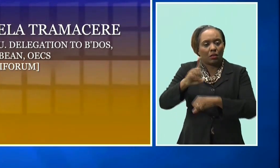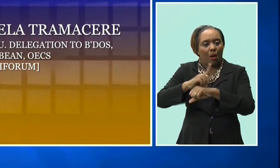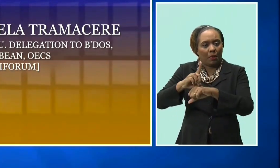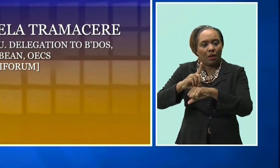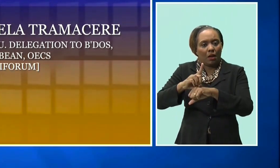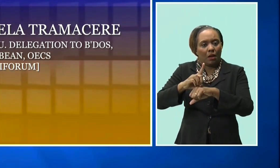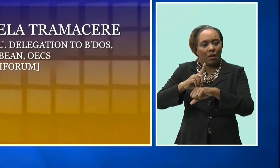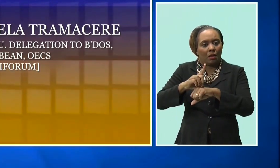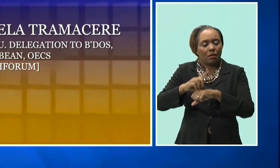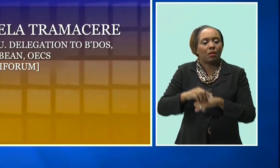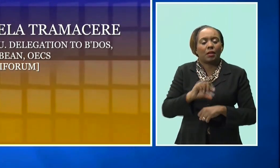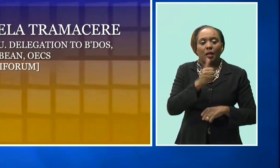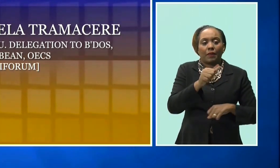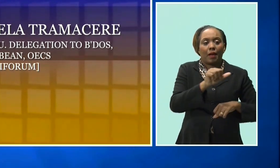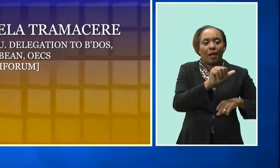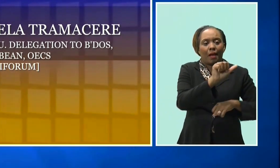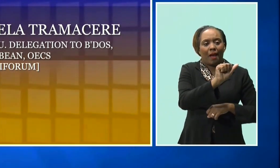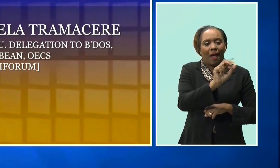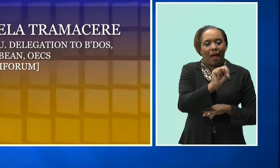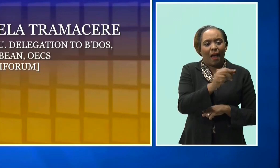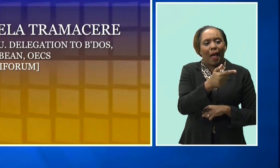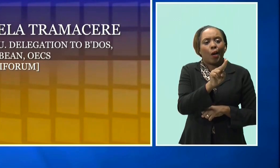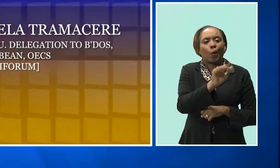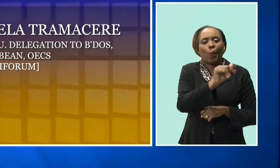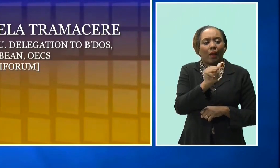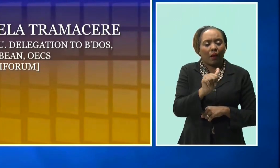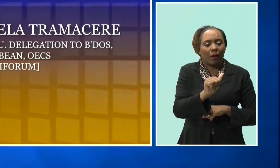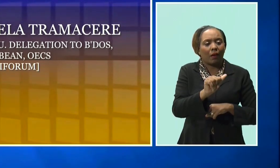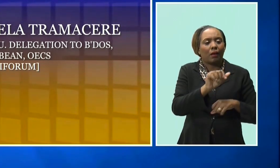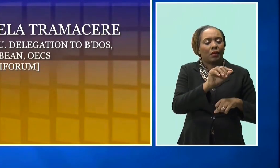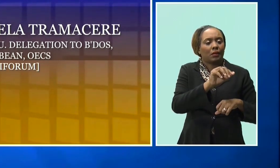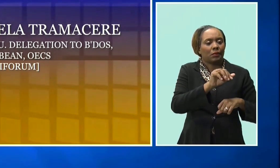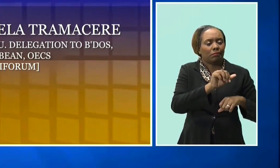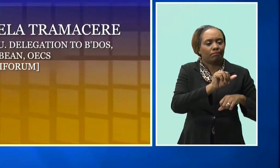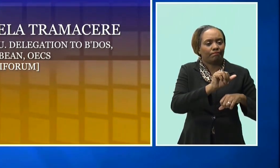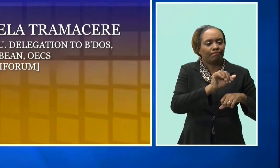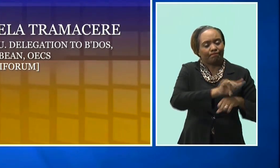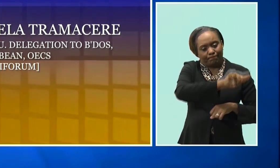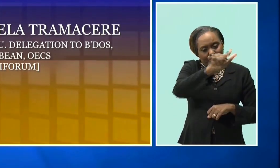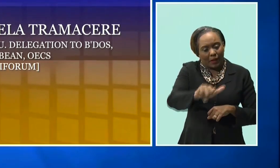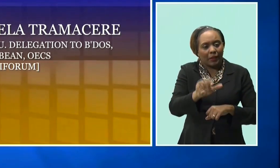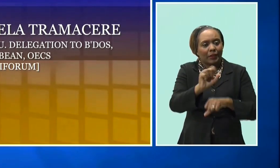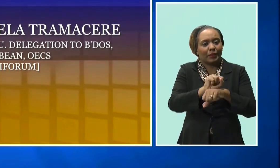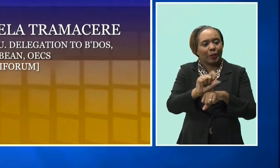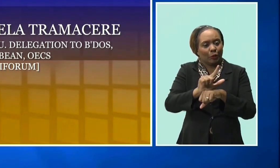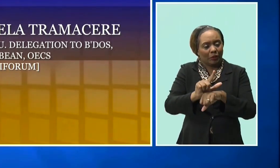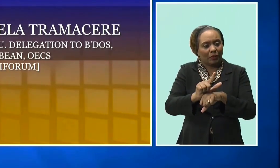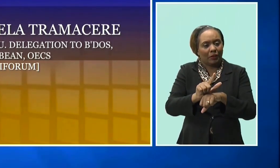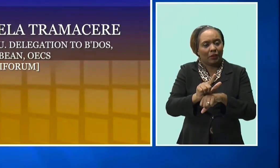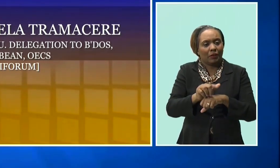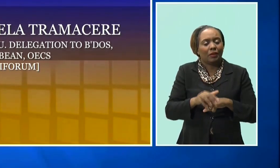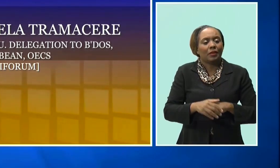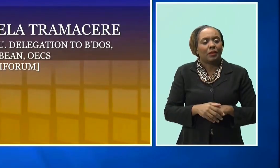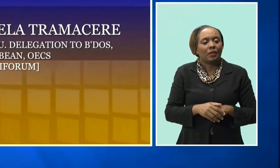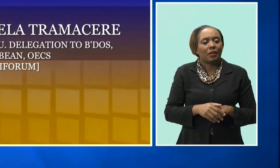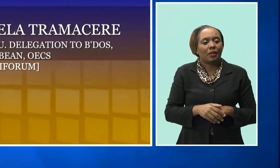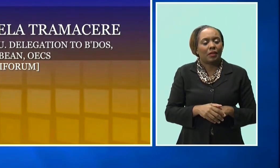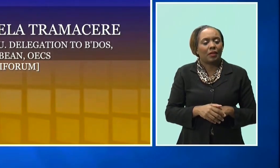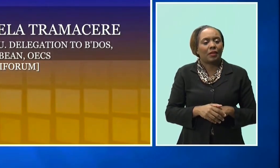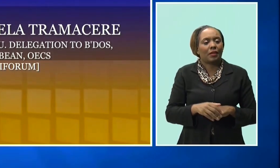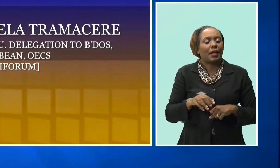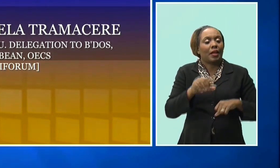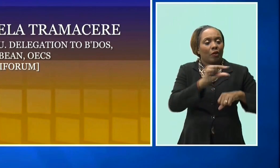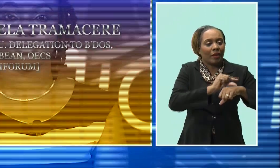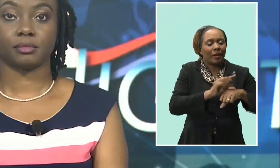from Anguilla, stopping over in St. Lucia. And we have 1 coming from Grenada,